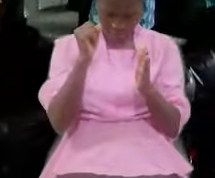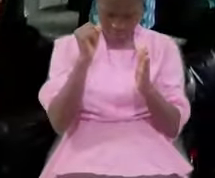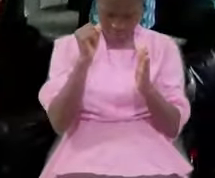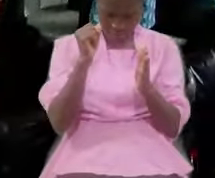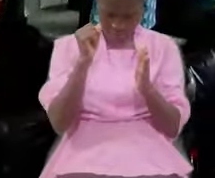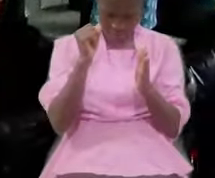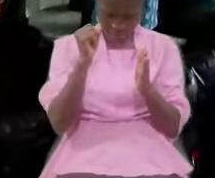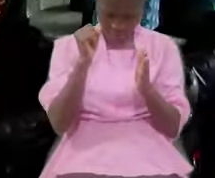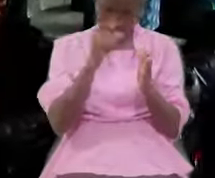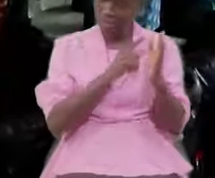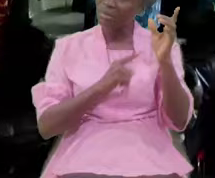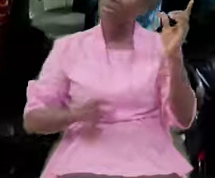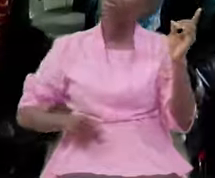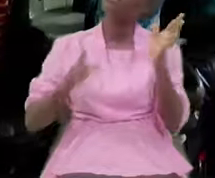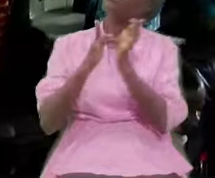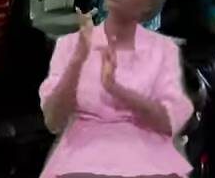Jes